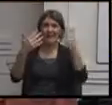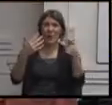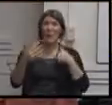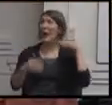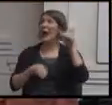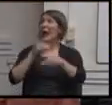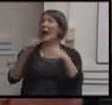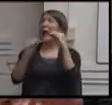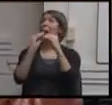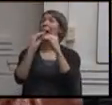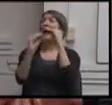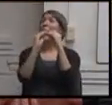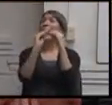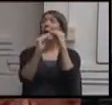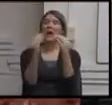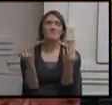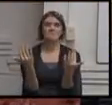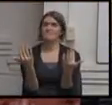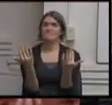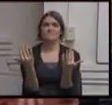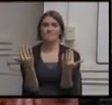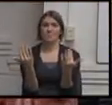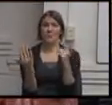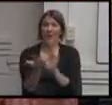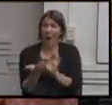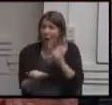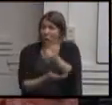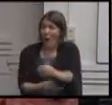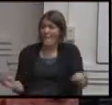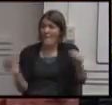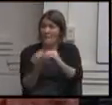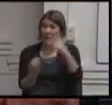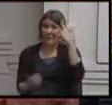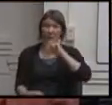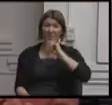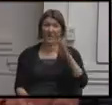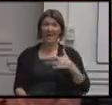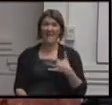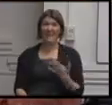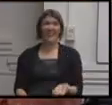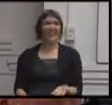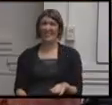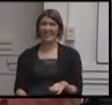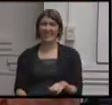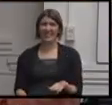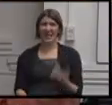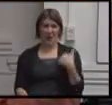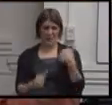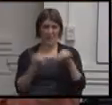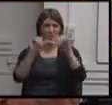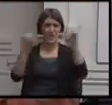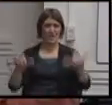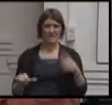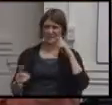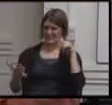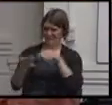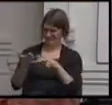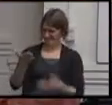throwing more money at it, and we need to throw more money at it based upon that study that was given to us this